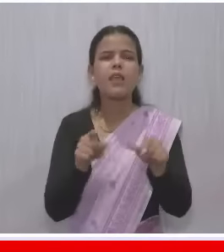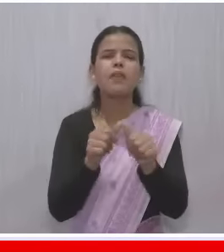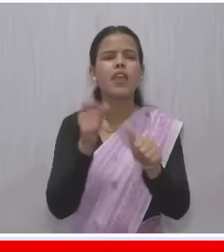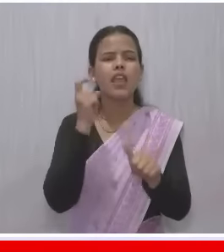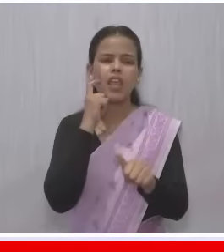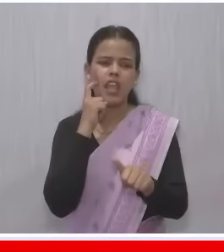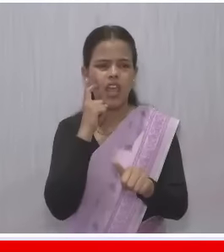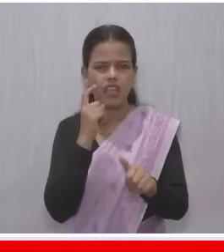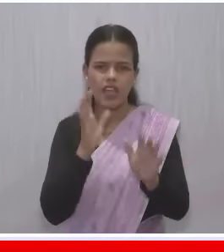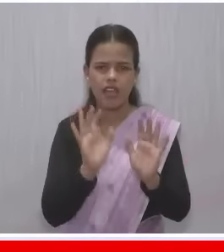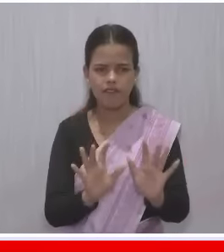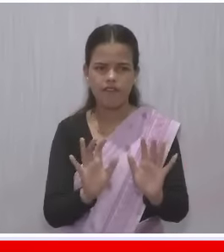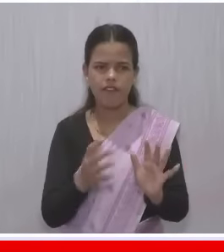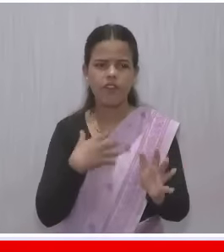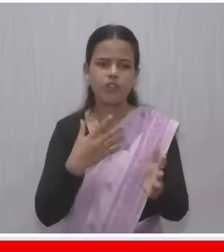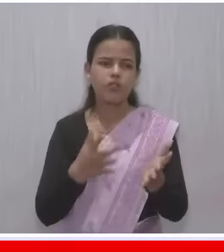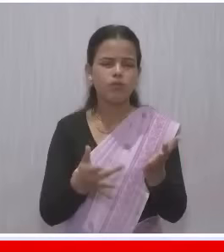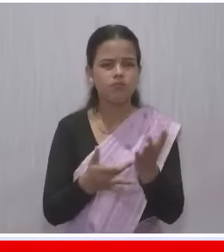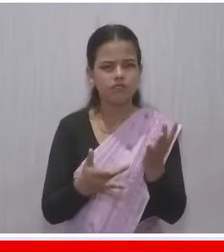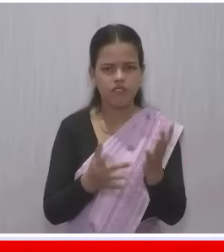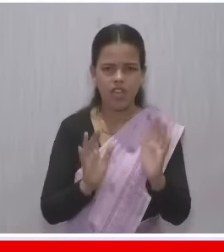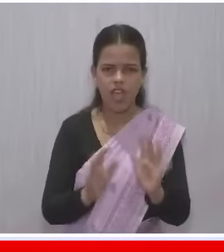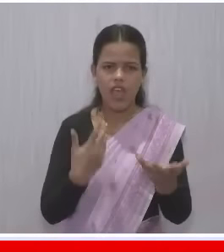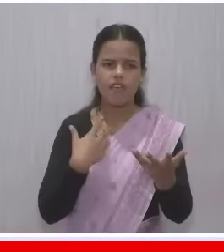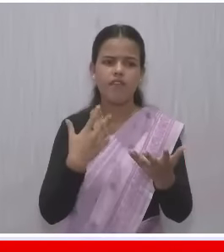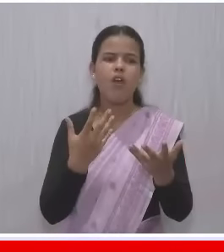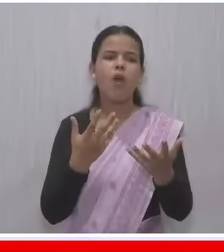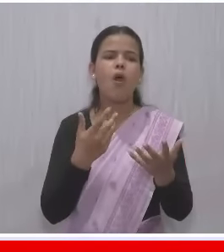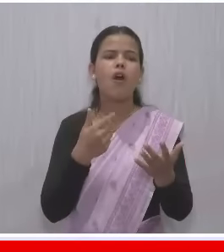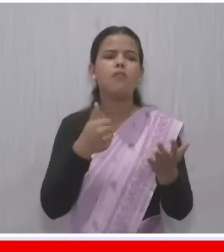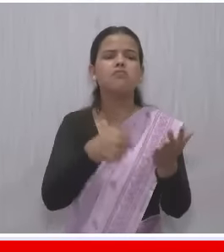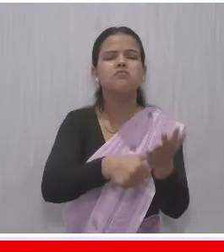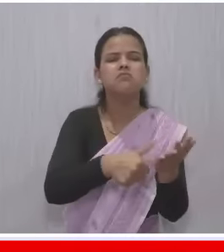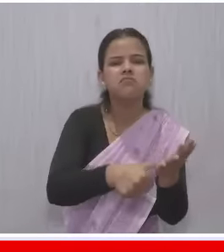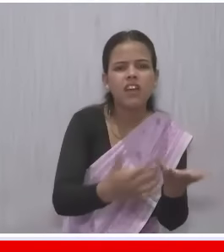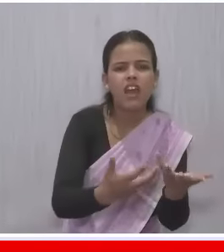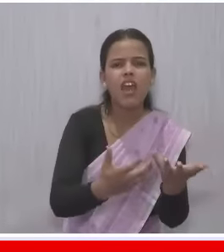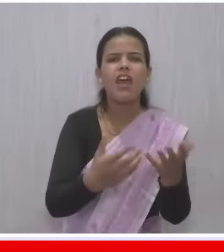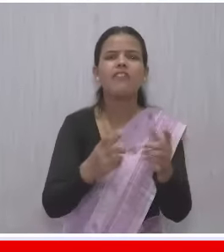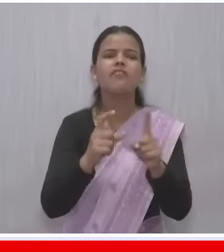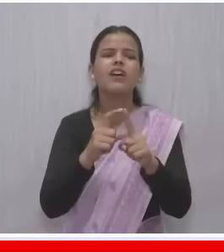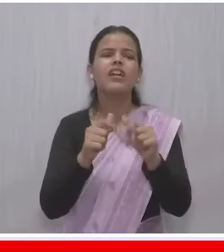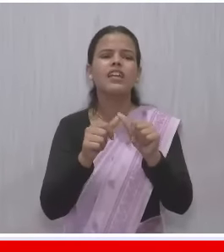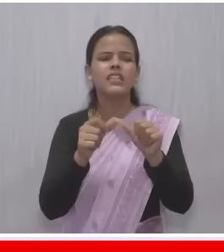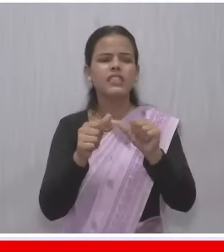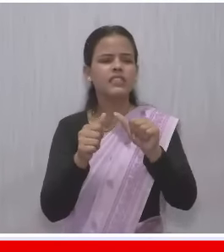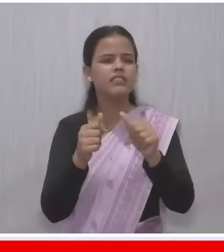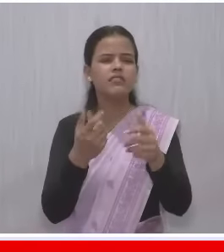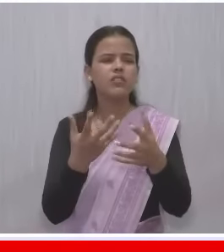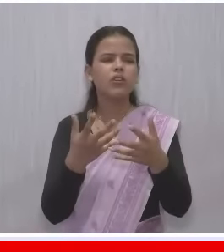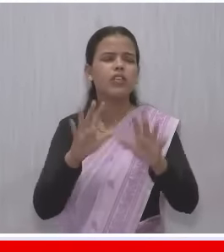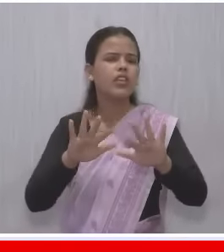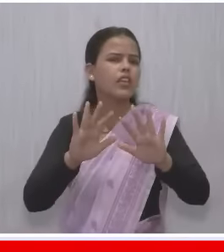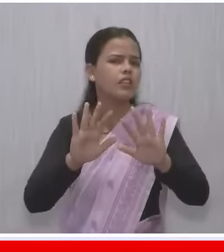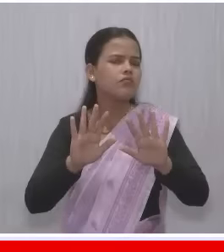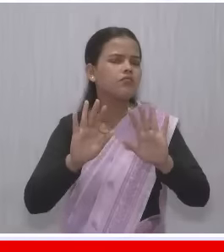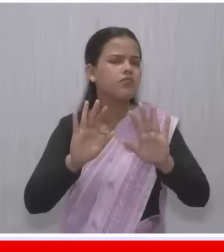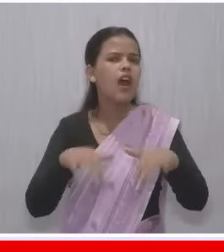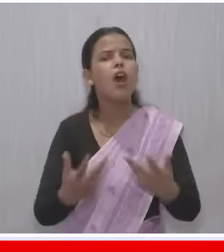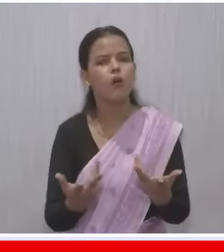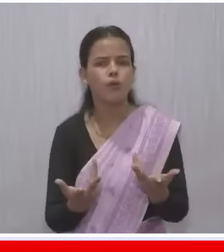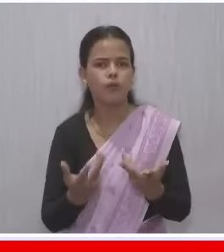assistant or biometric data entry operator. So how are they going to become that? I